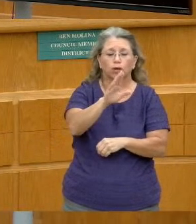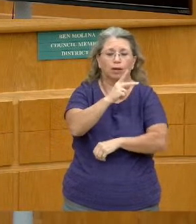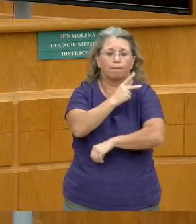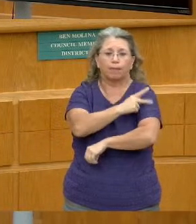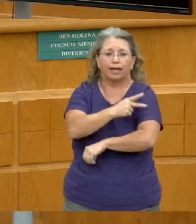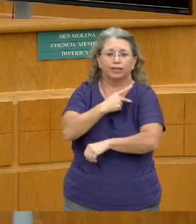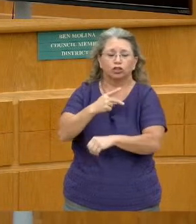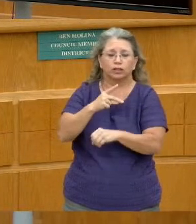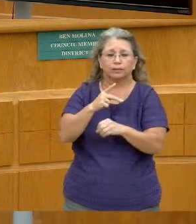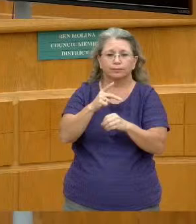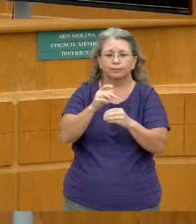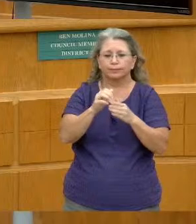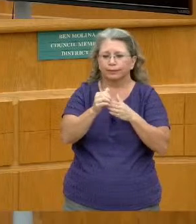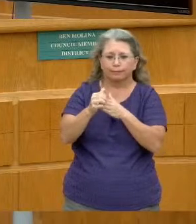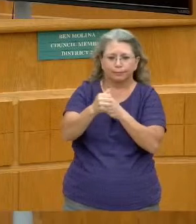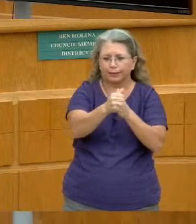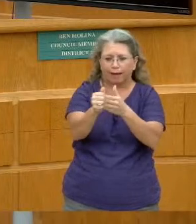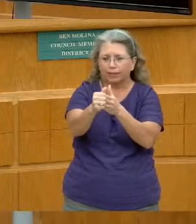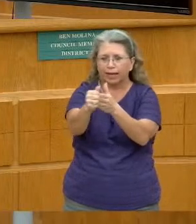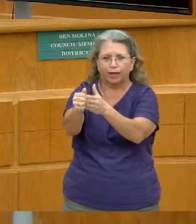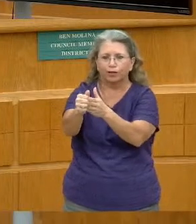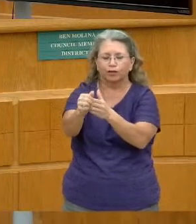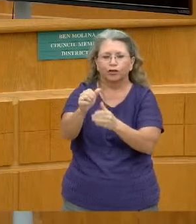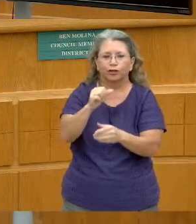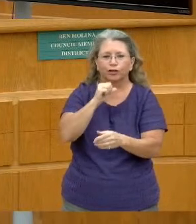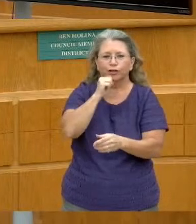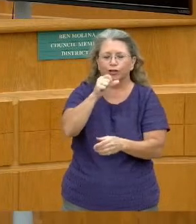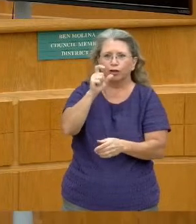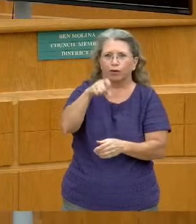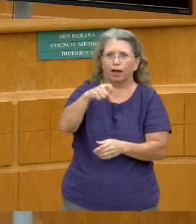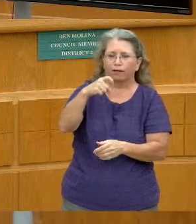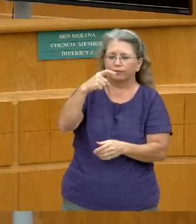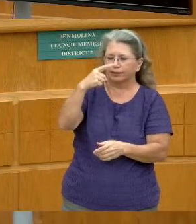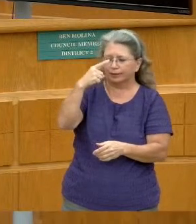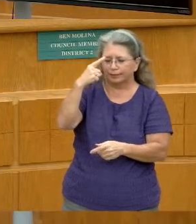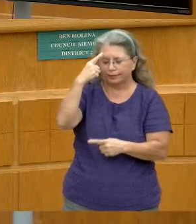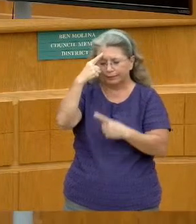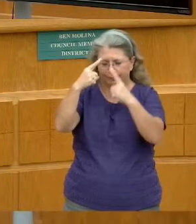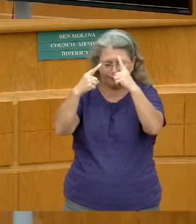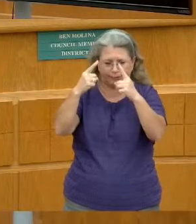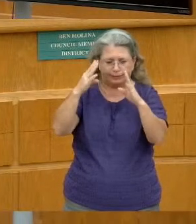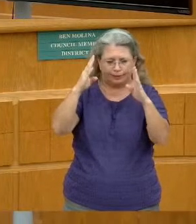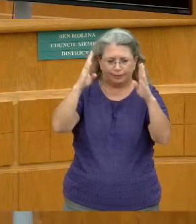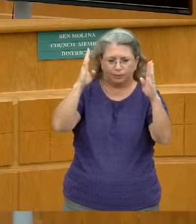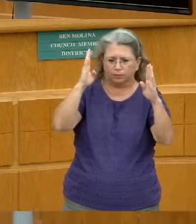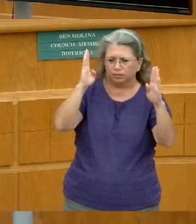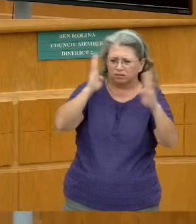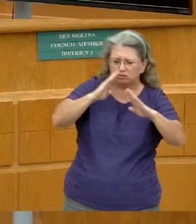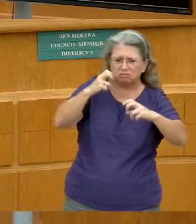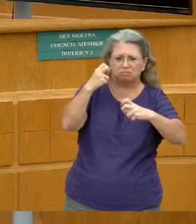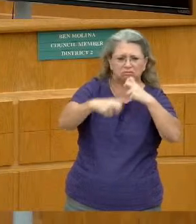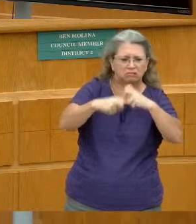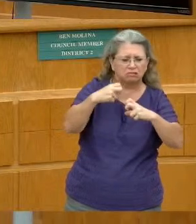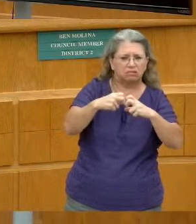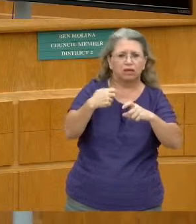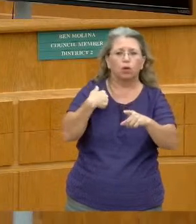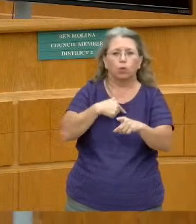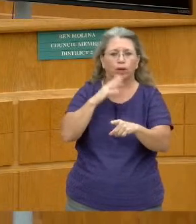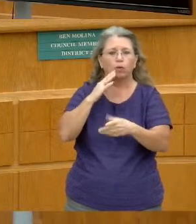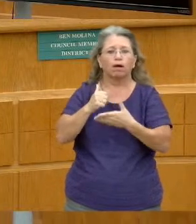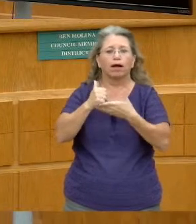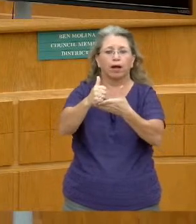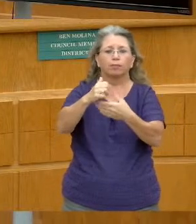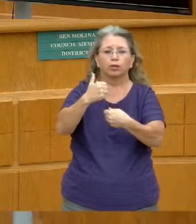navigators. You won't have to be bothered with too much difficulty because we're going to help you set up the appointment